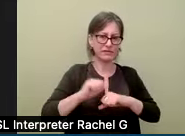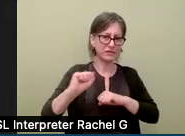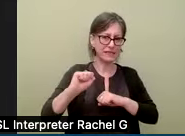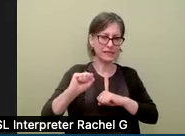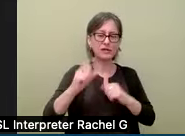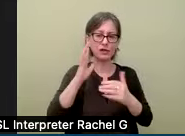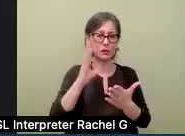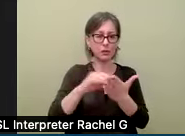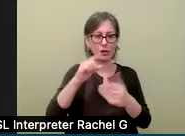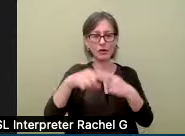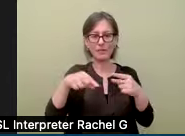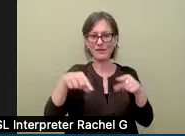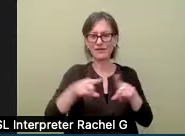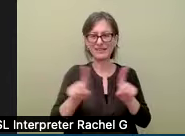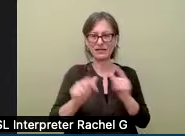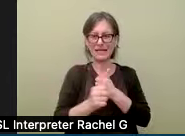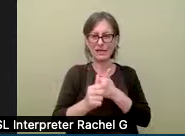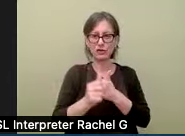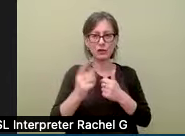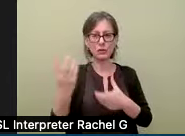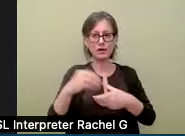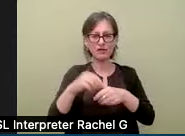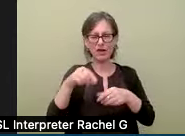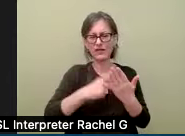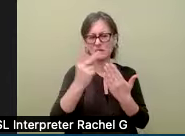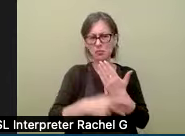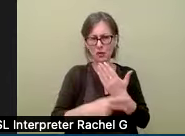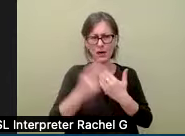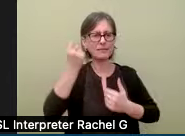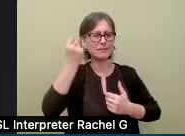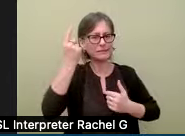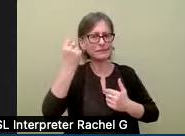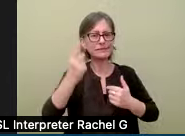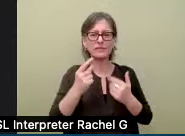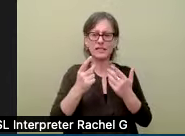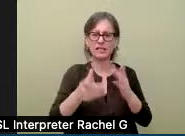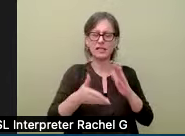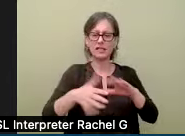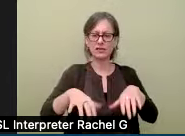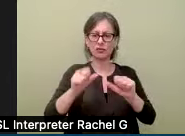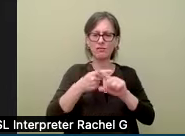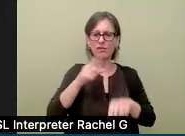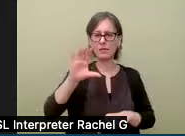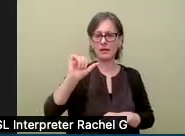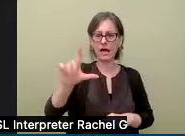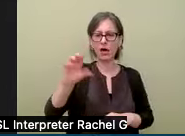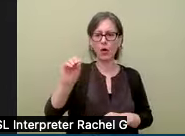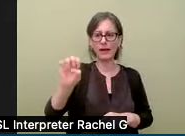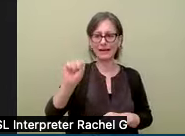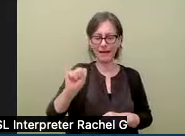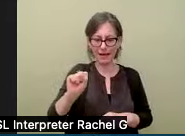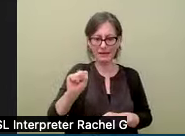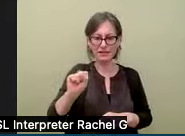California. So we're part of the California Tsunami Program, which is primarily run by Cal OES, the California